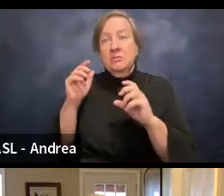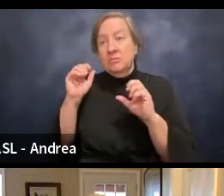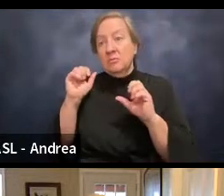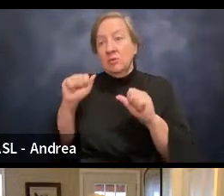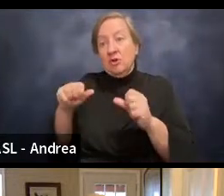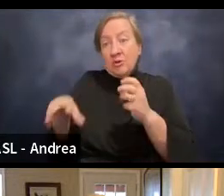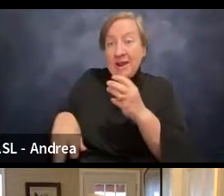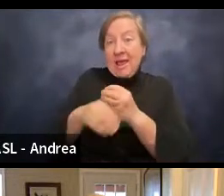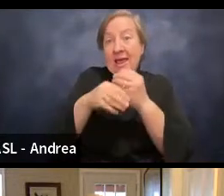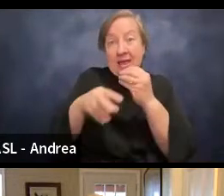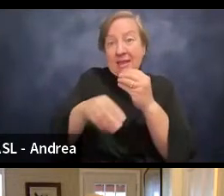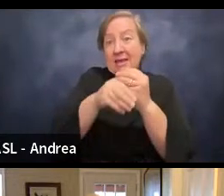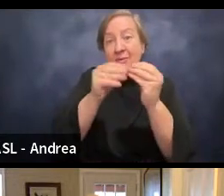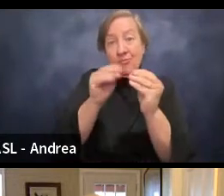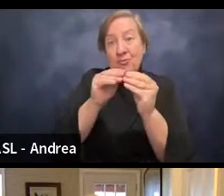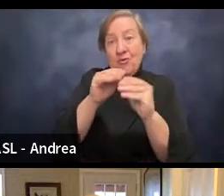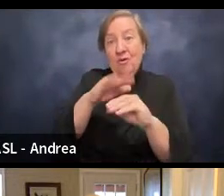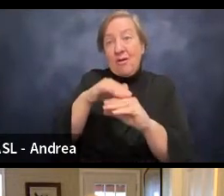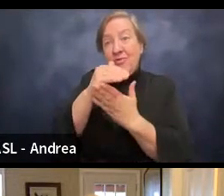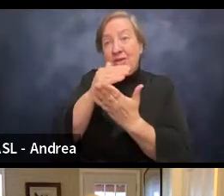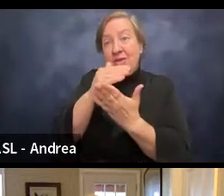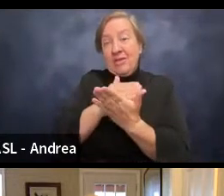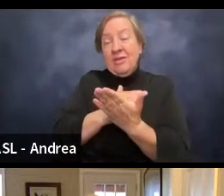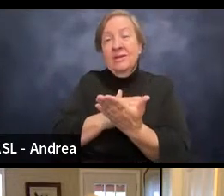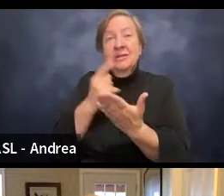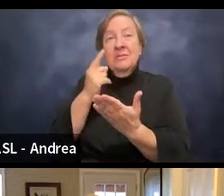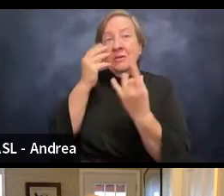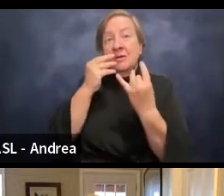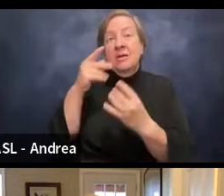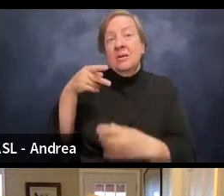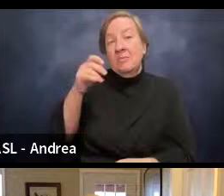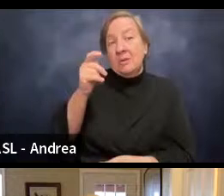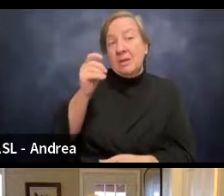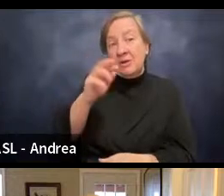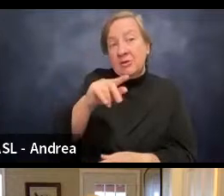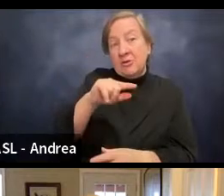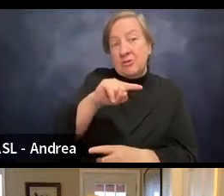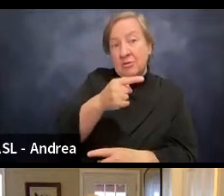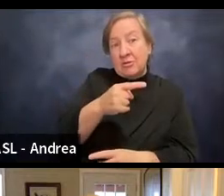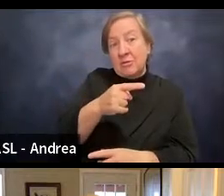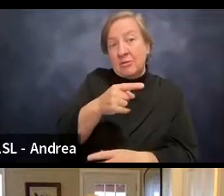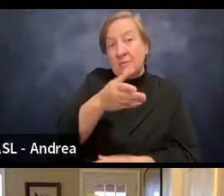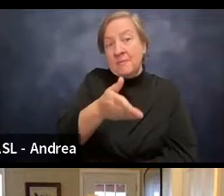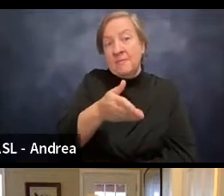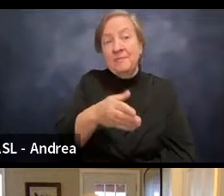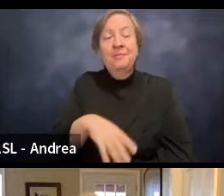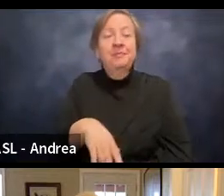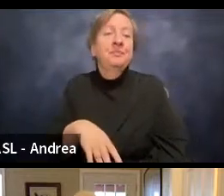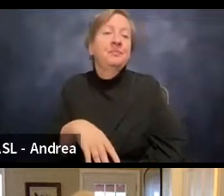and give us some of that fodder. We'll go to Peter next and then Mary Ann.